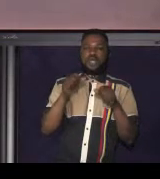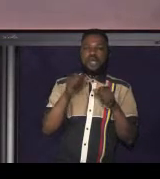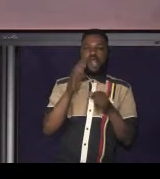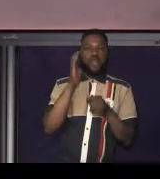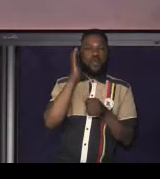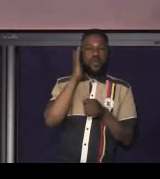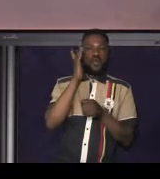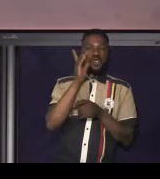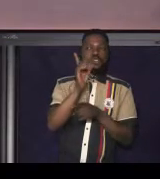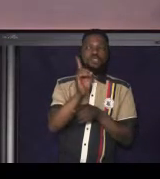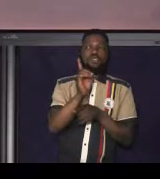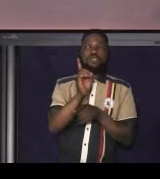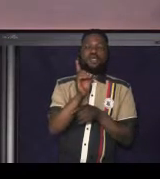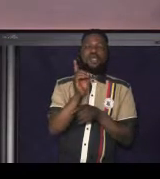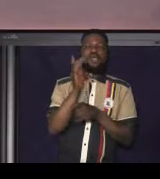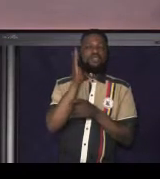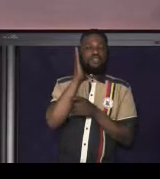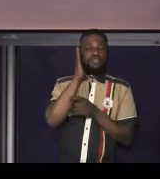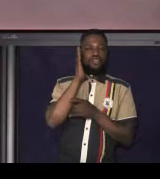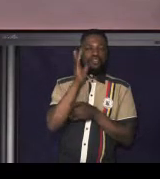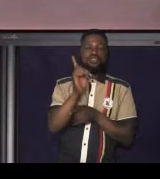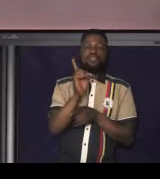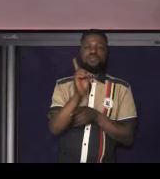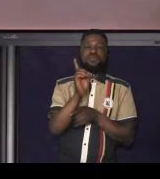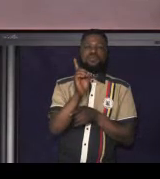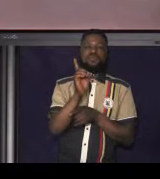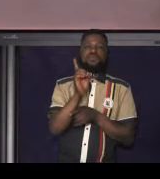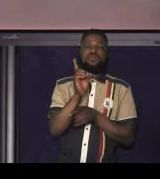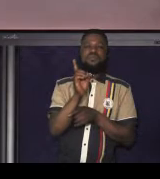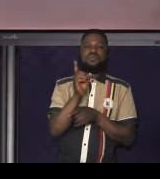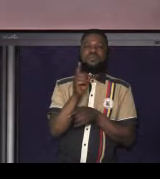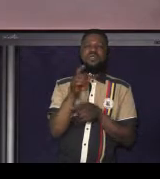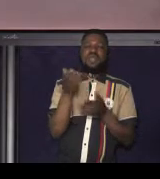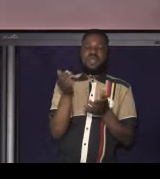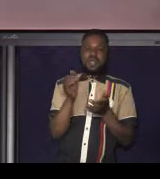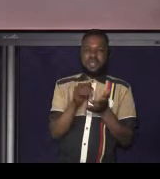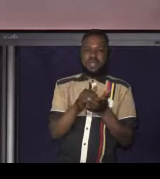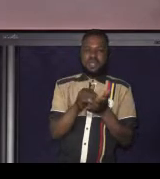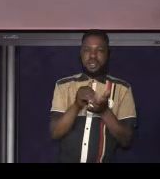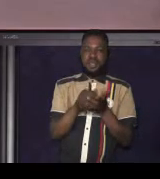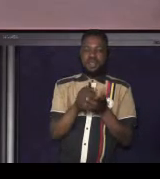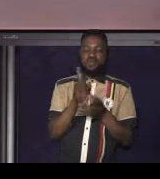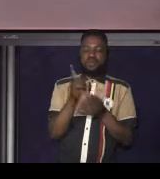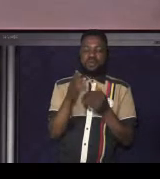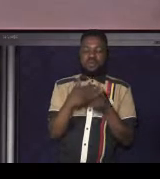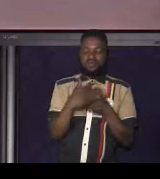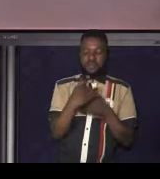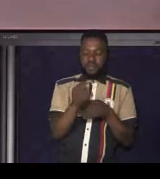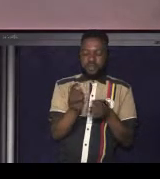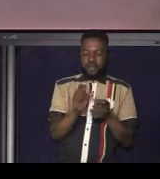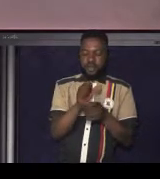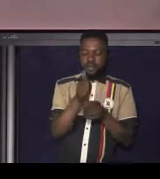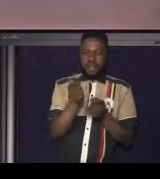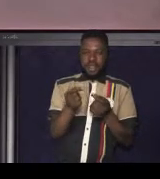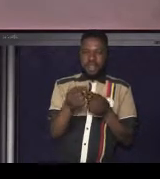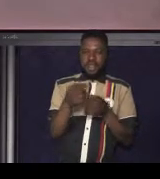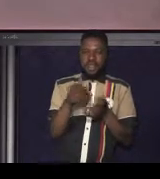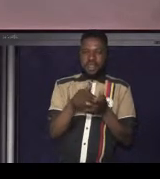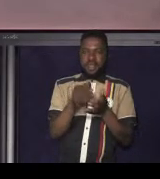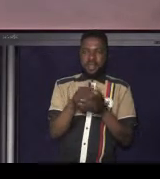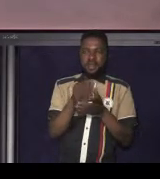could, would, should. Let's pronounce the words one after the other